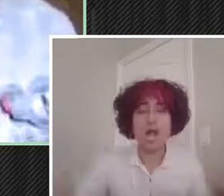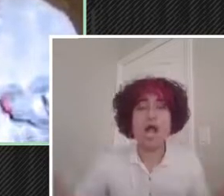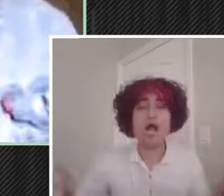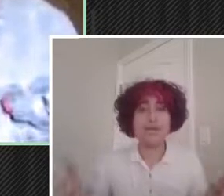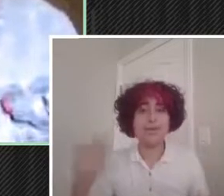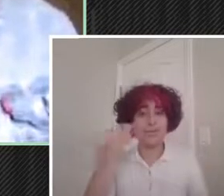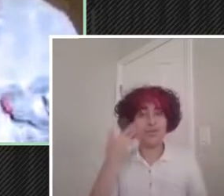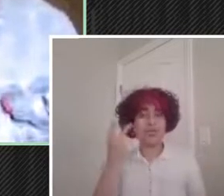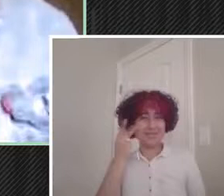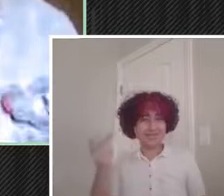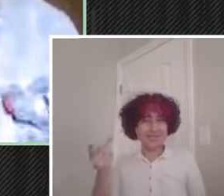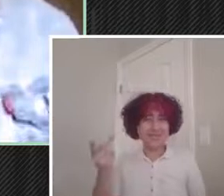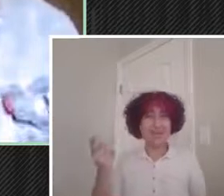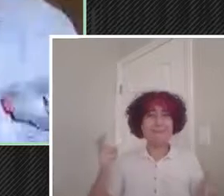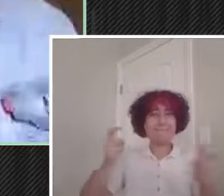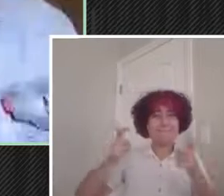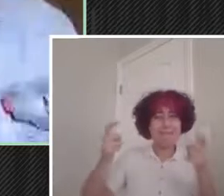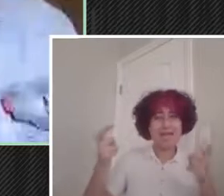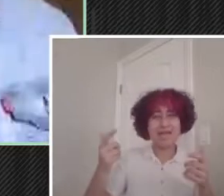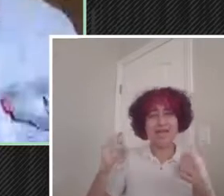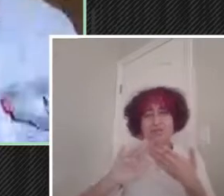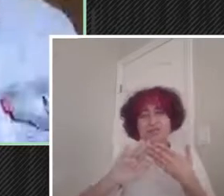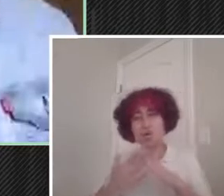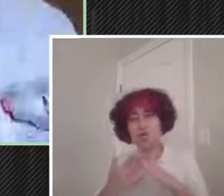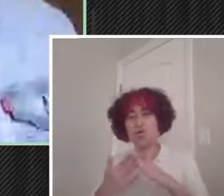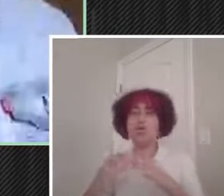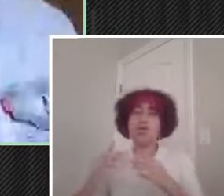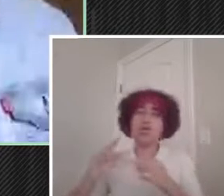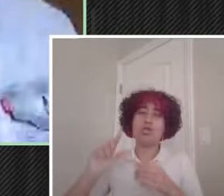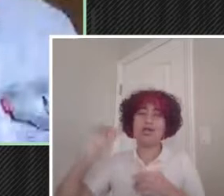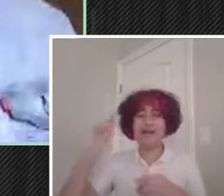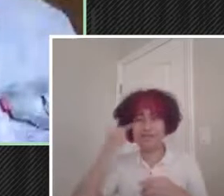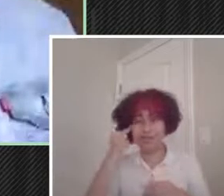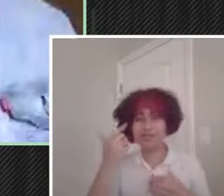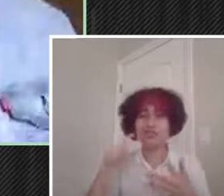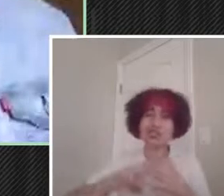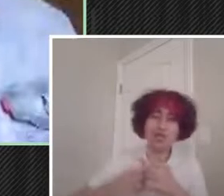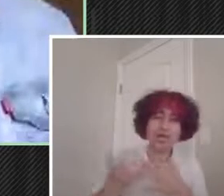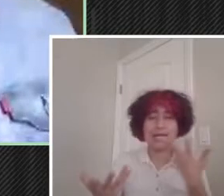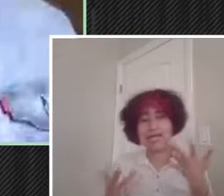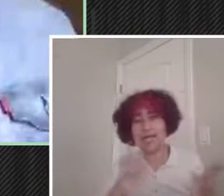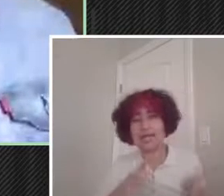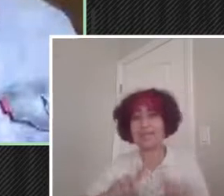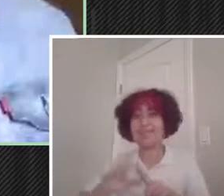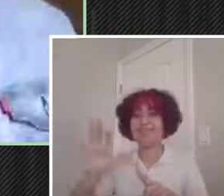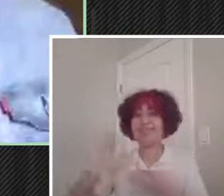and legislation concerning the same, it's also important